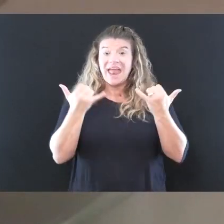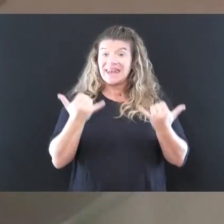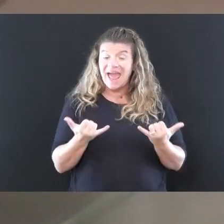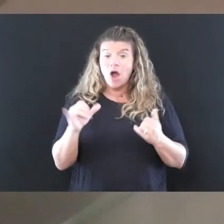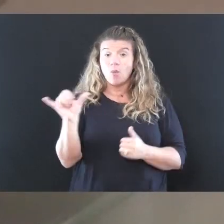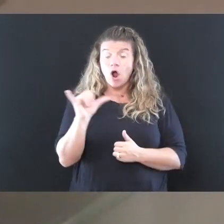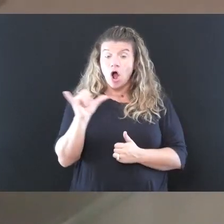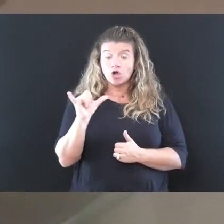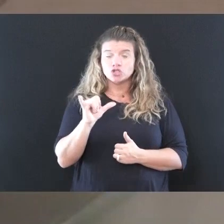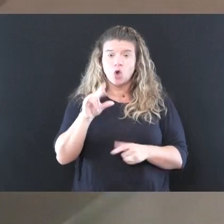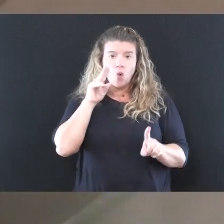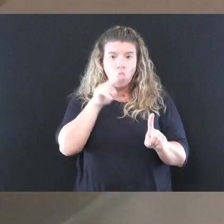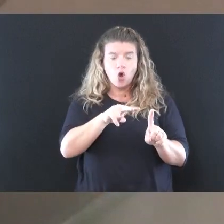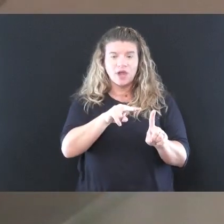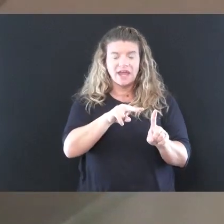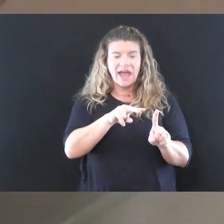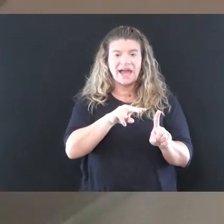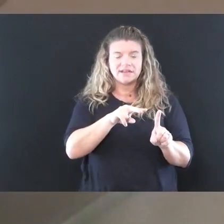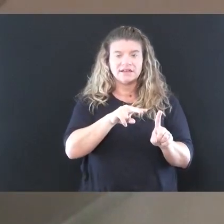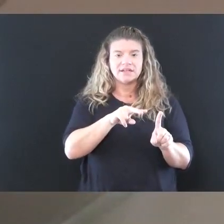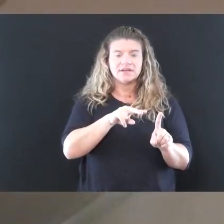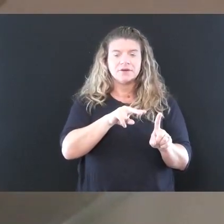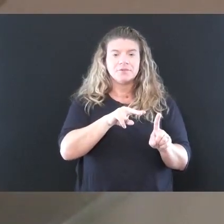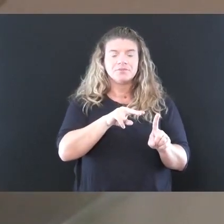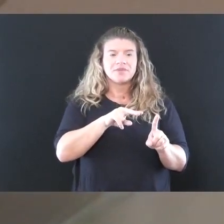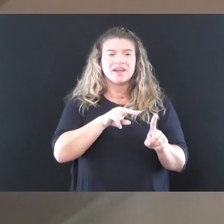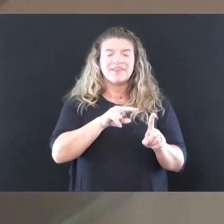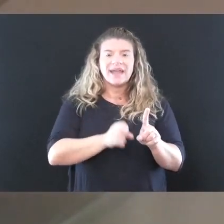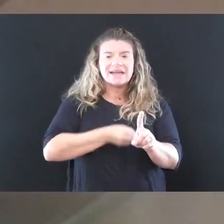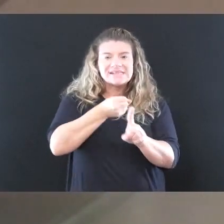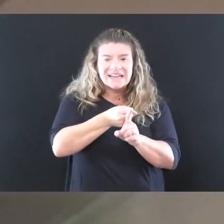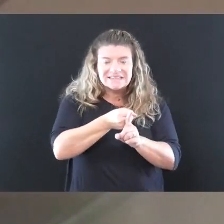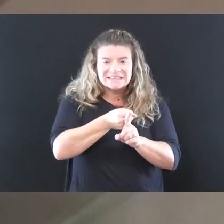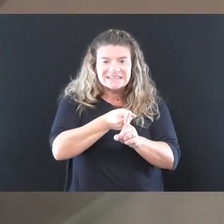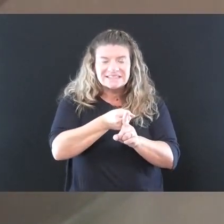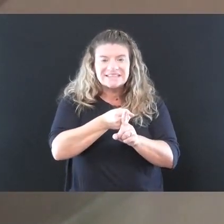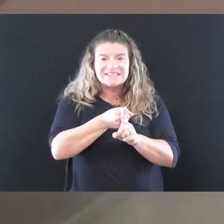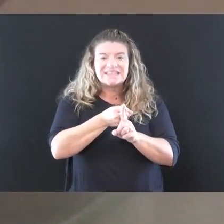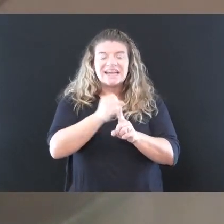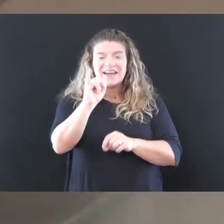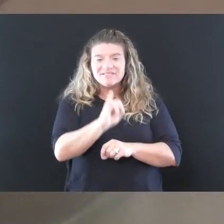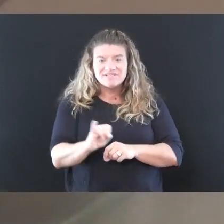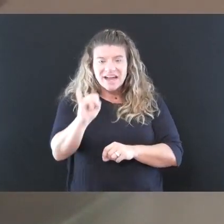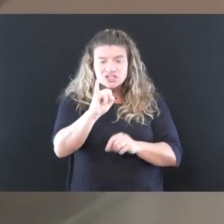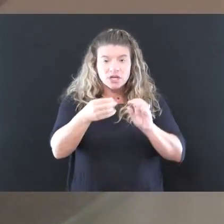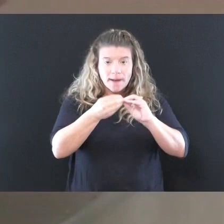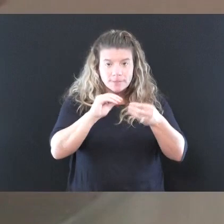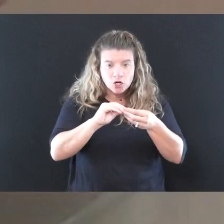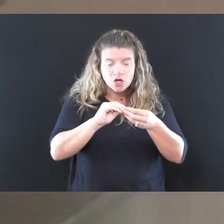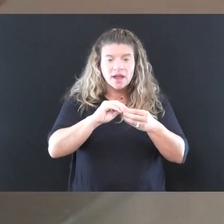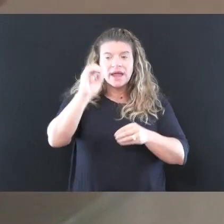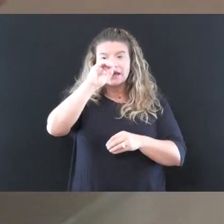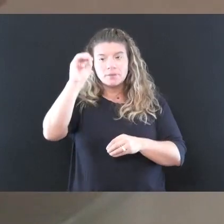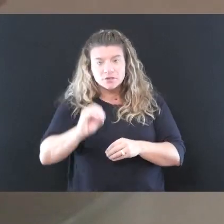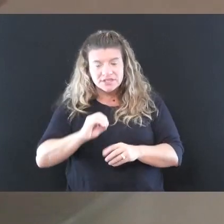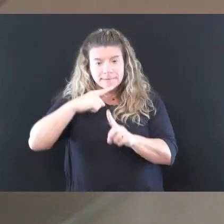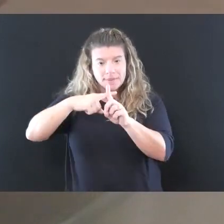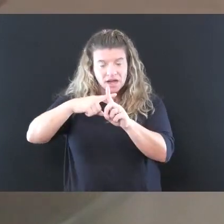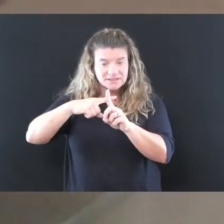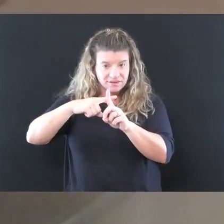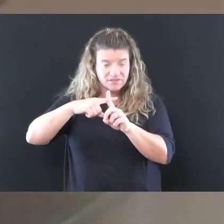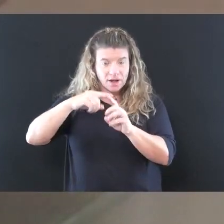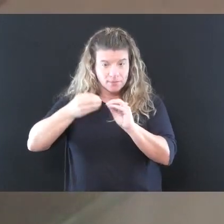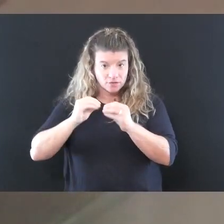look now at the incidence, the infection rate, and the percent positive rate, as